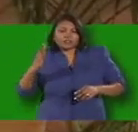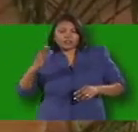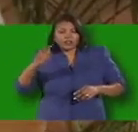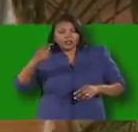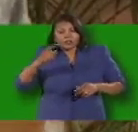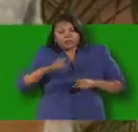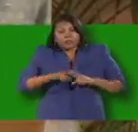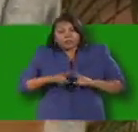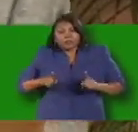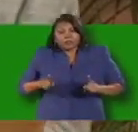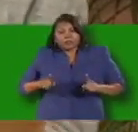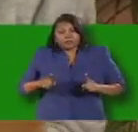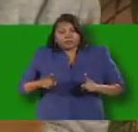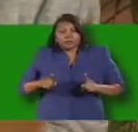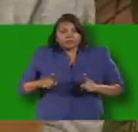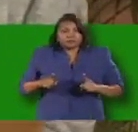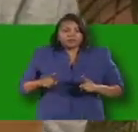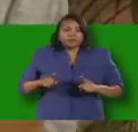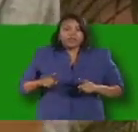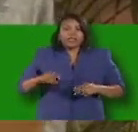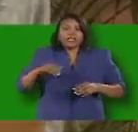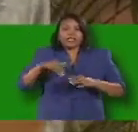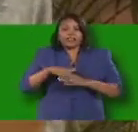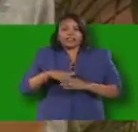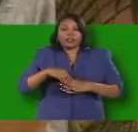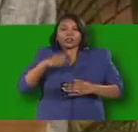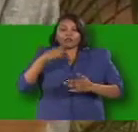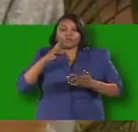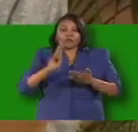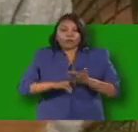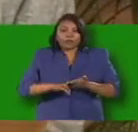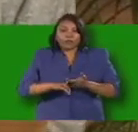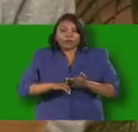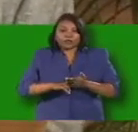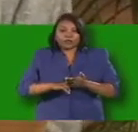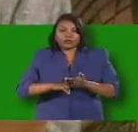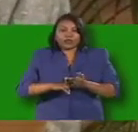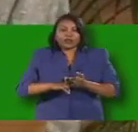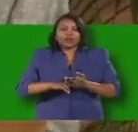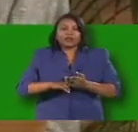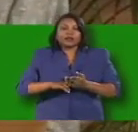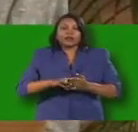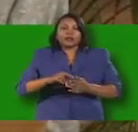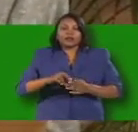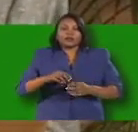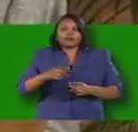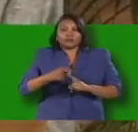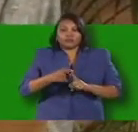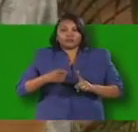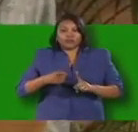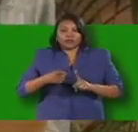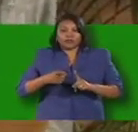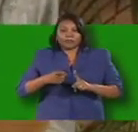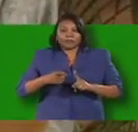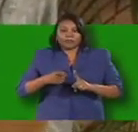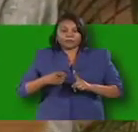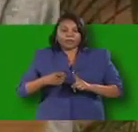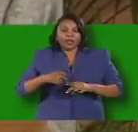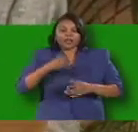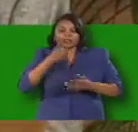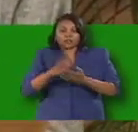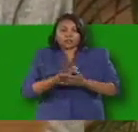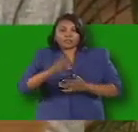However, the Stern Review on the Economics of Climate Change, a